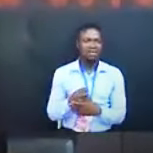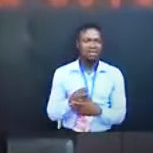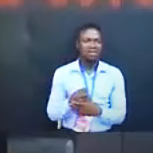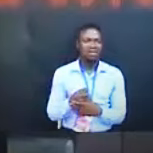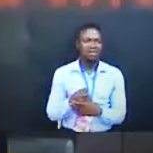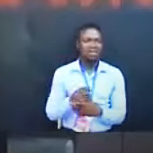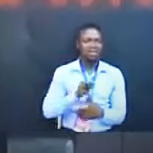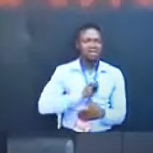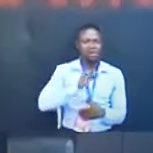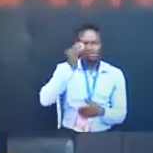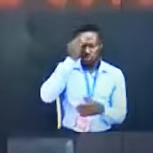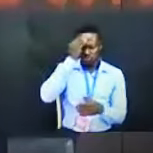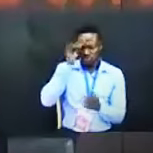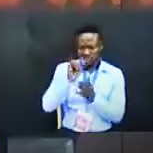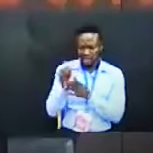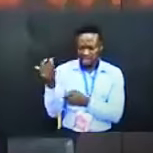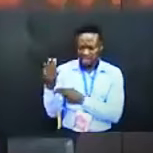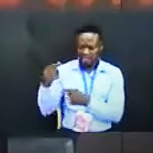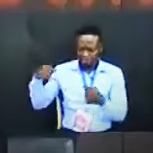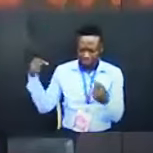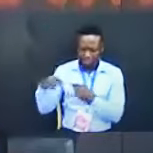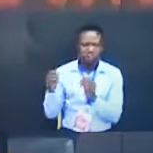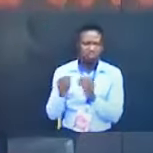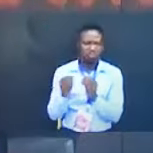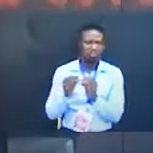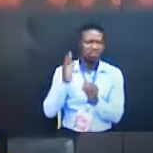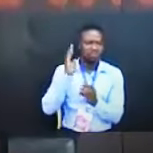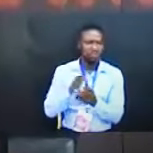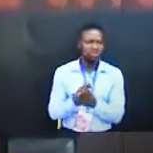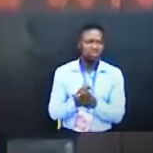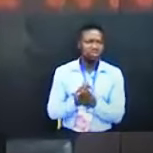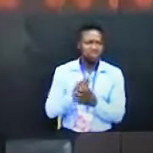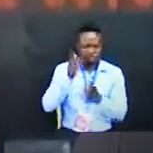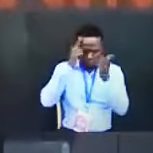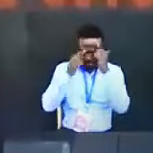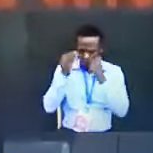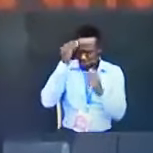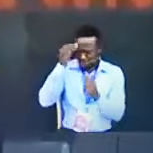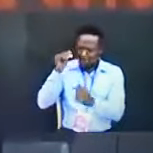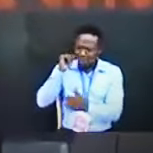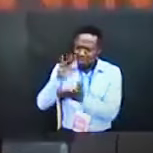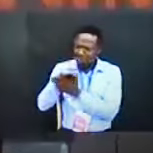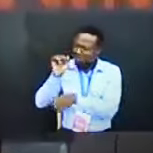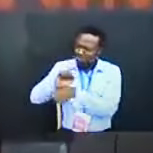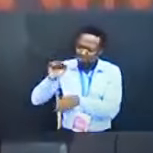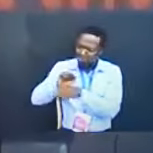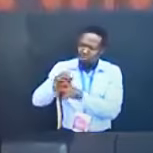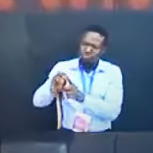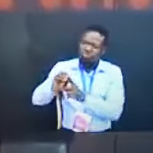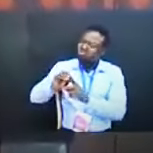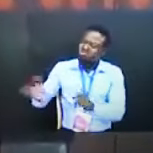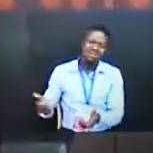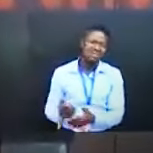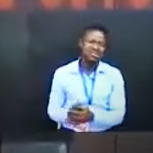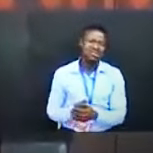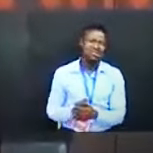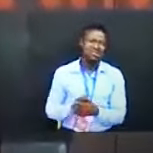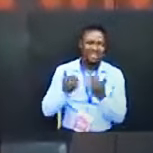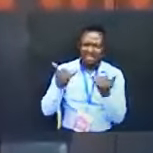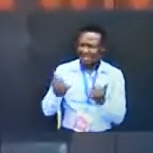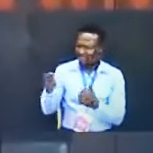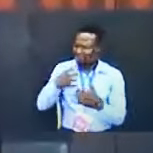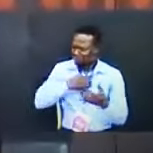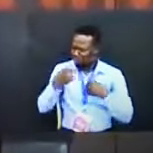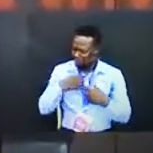very painful. Because she worked so hard. And now she's complaining